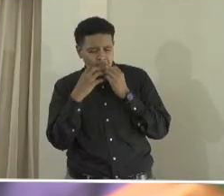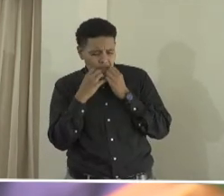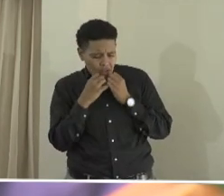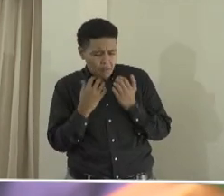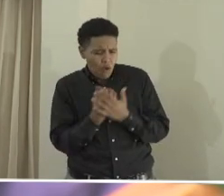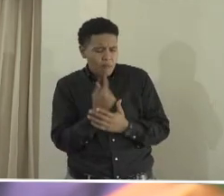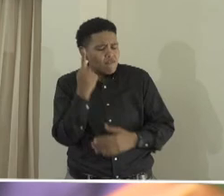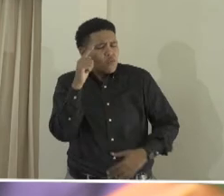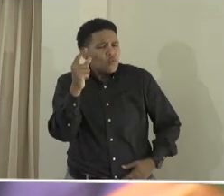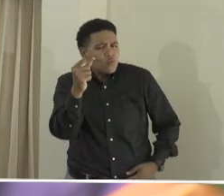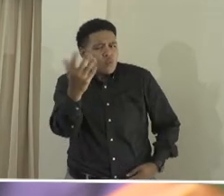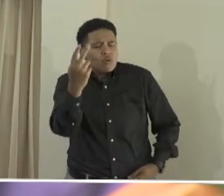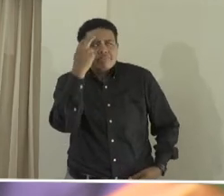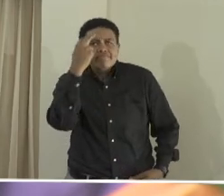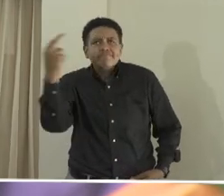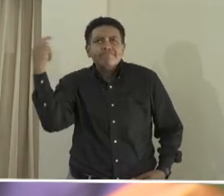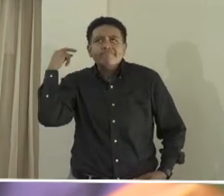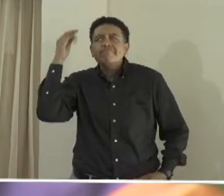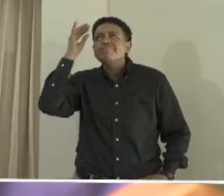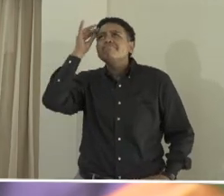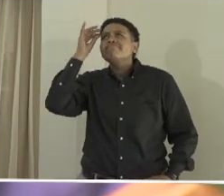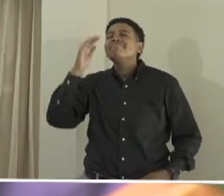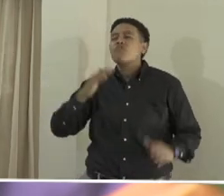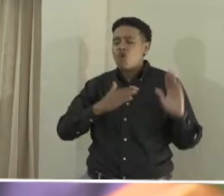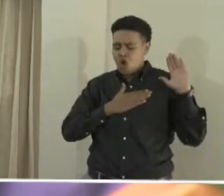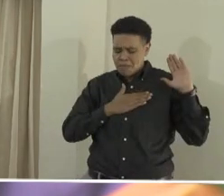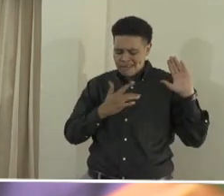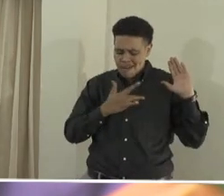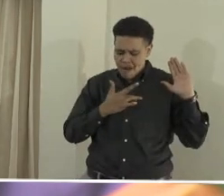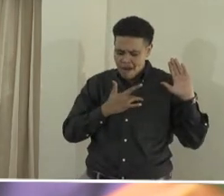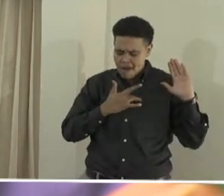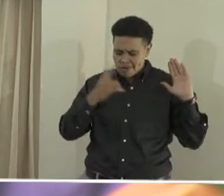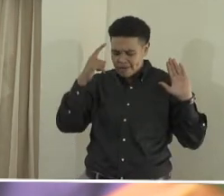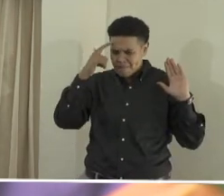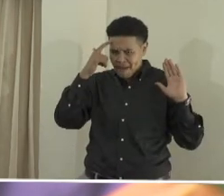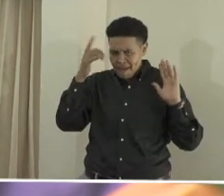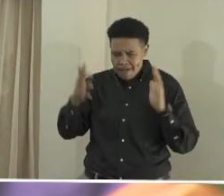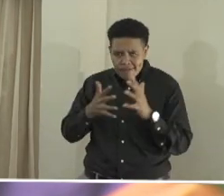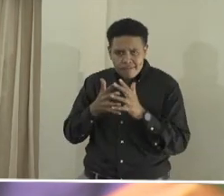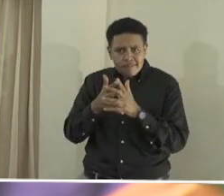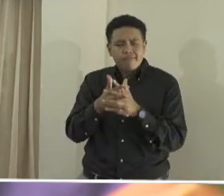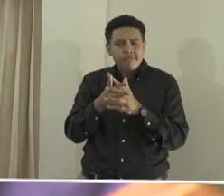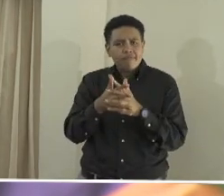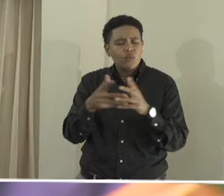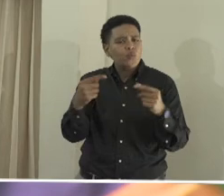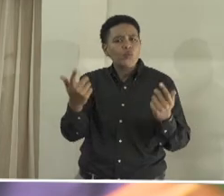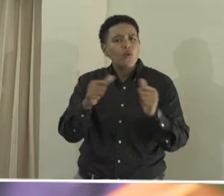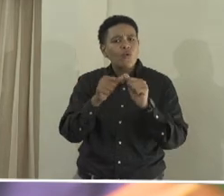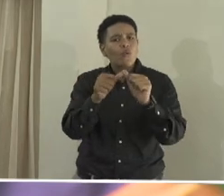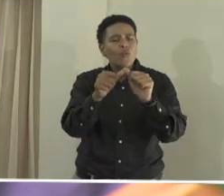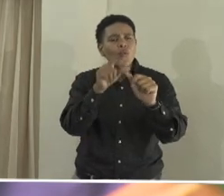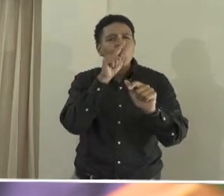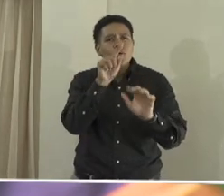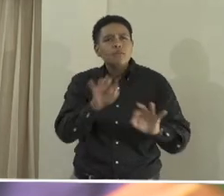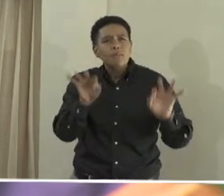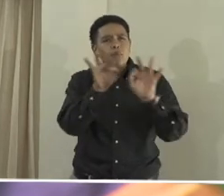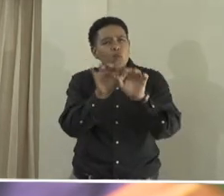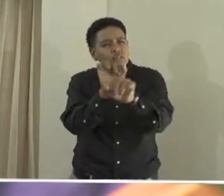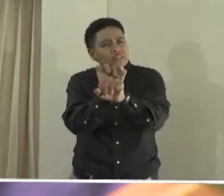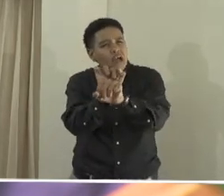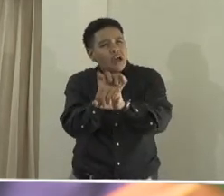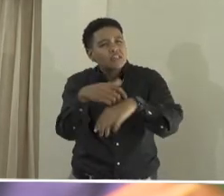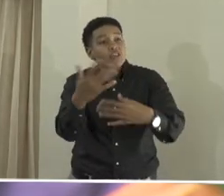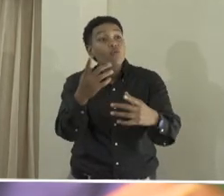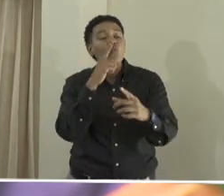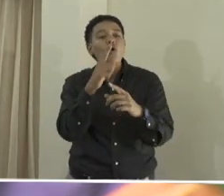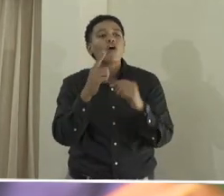us to reflect and recommit our hearts and minds to the continuous and crucial task